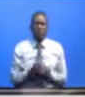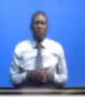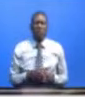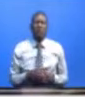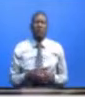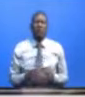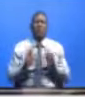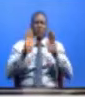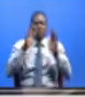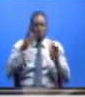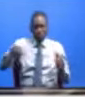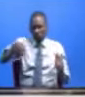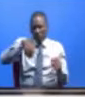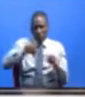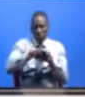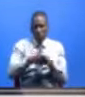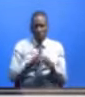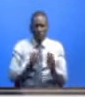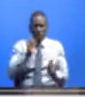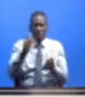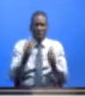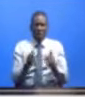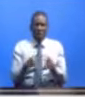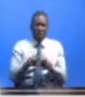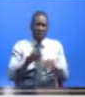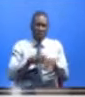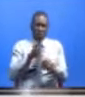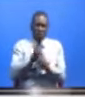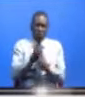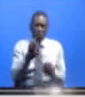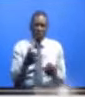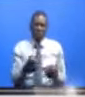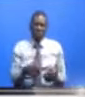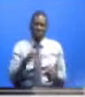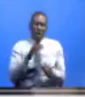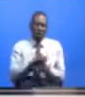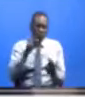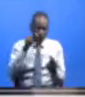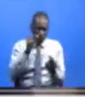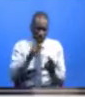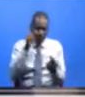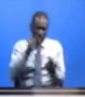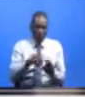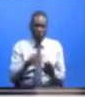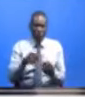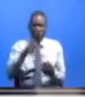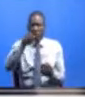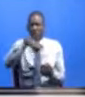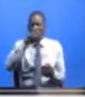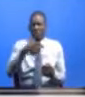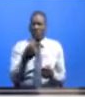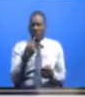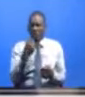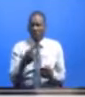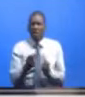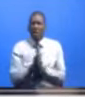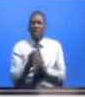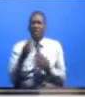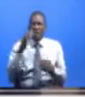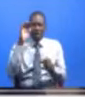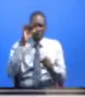very important for us to talk to the athletes, explain what we're doing. They're seeing a lot more testing on the ground. They're seeing a lot of